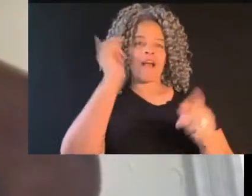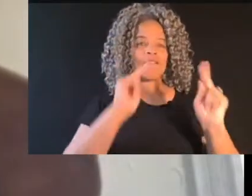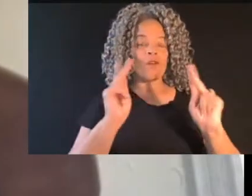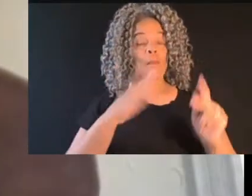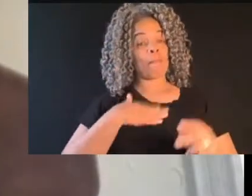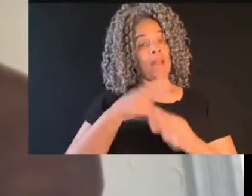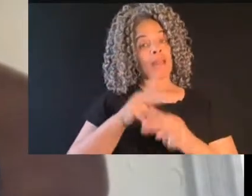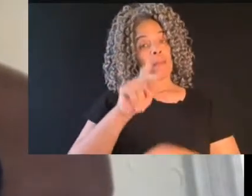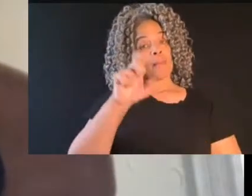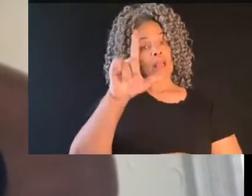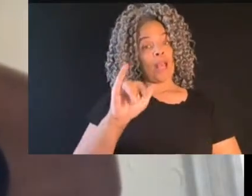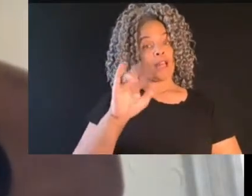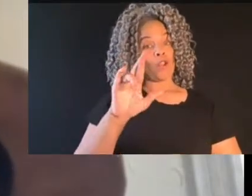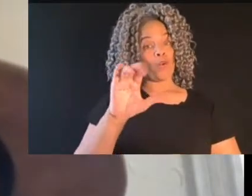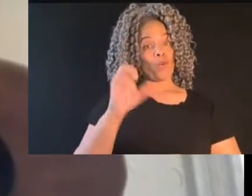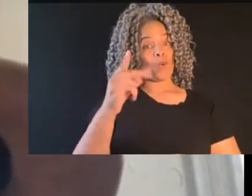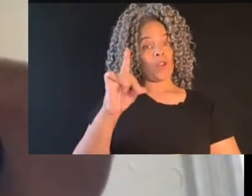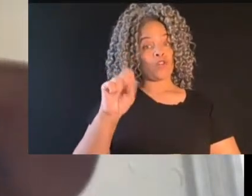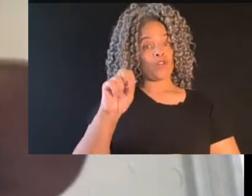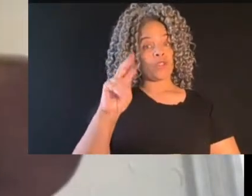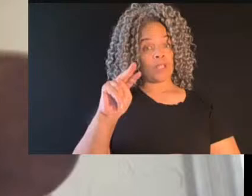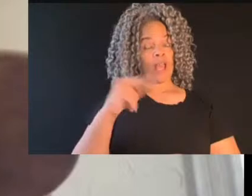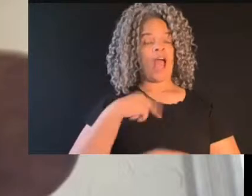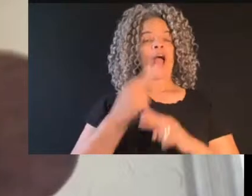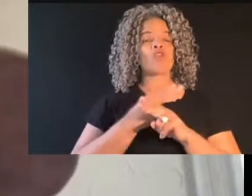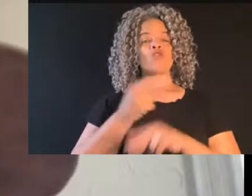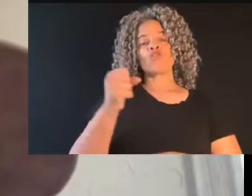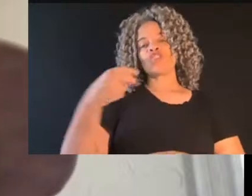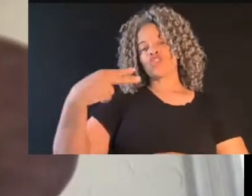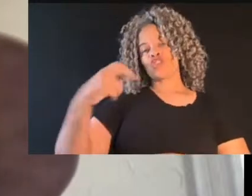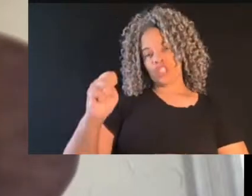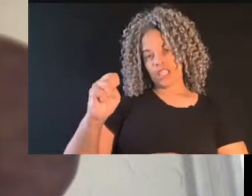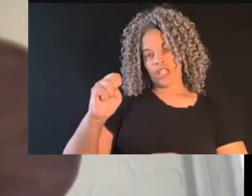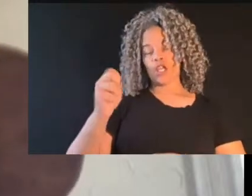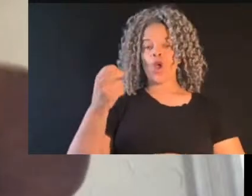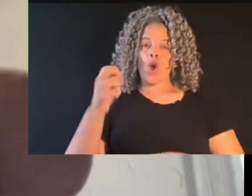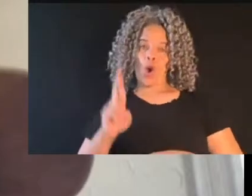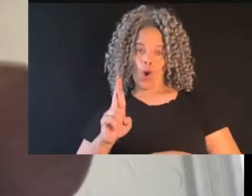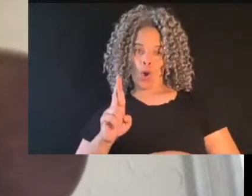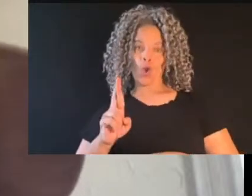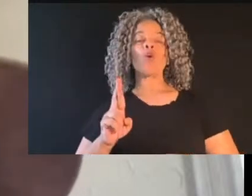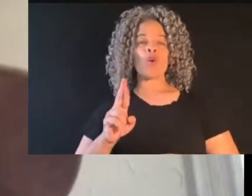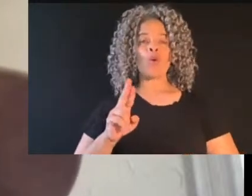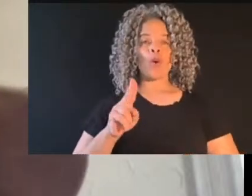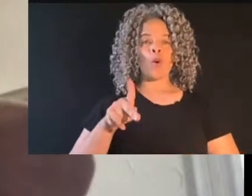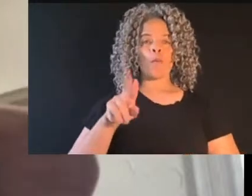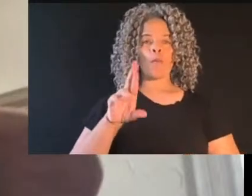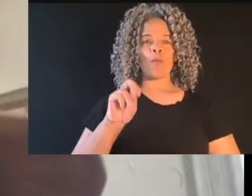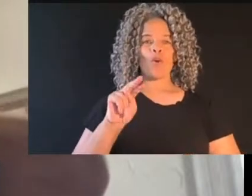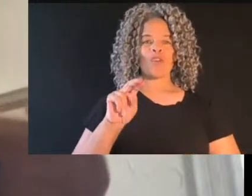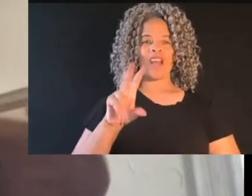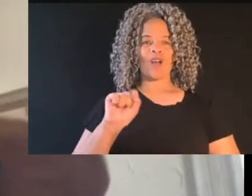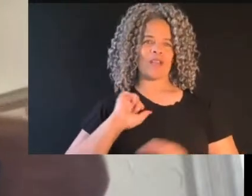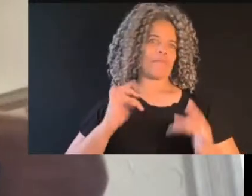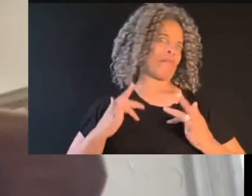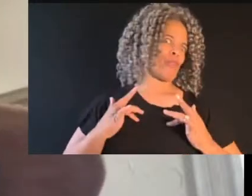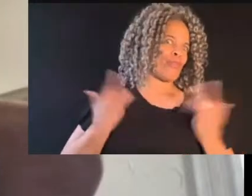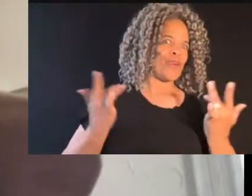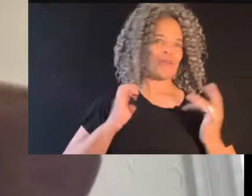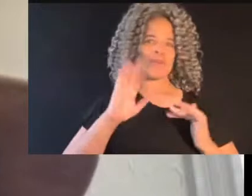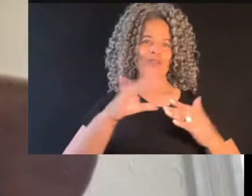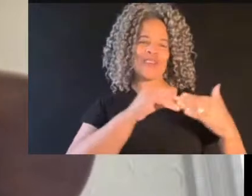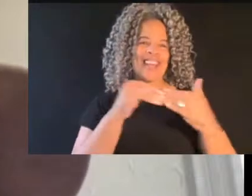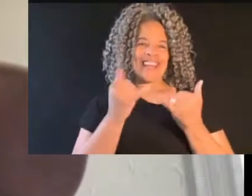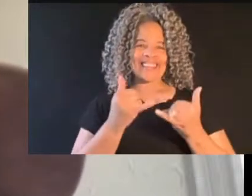Kellie Richardson and I use she, her pronouns, and I am thrilled to be your guide today.